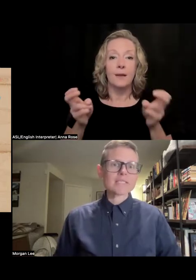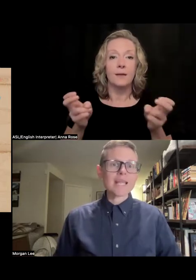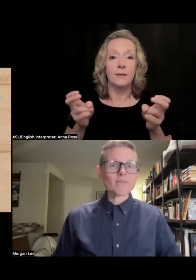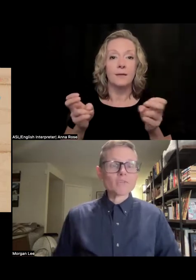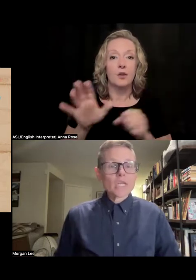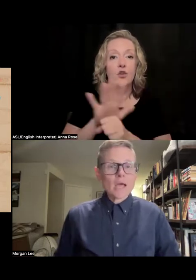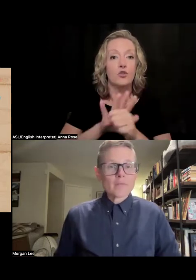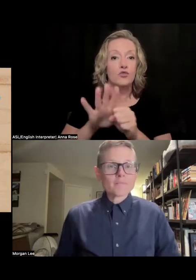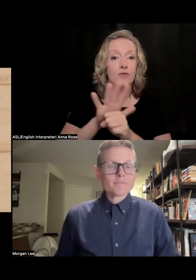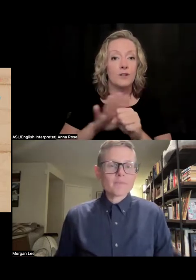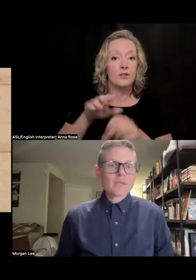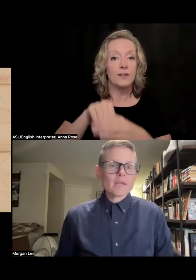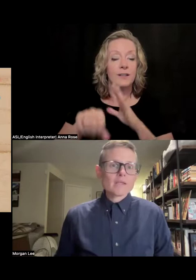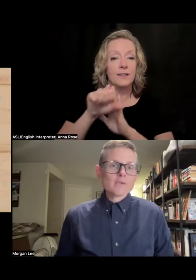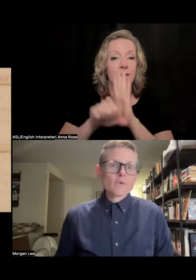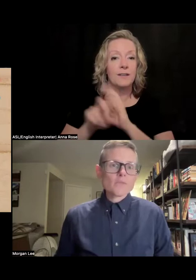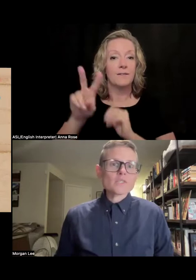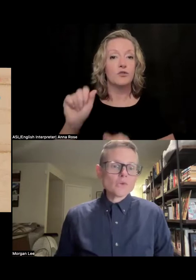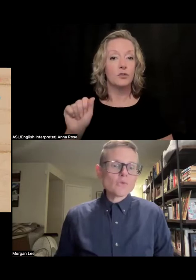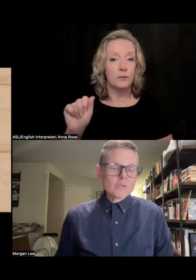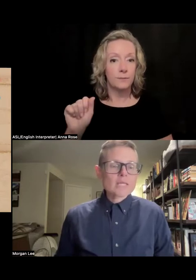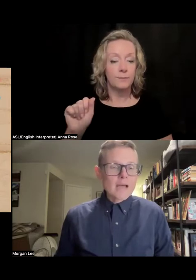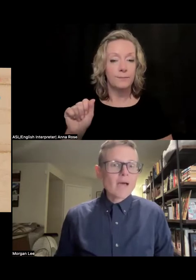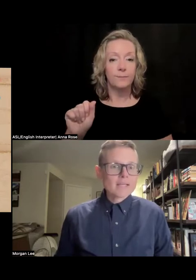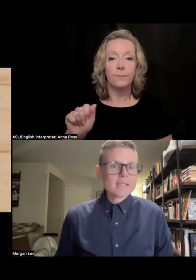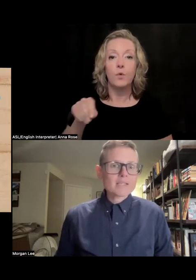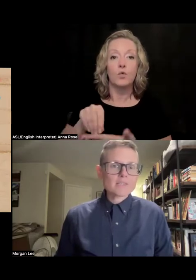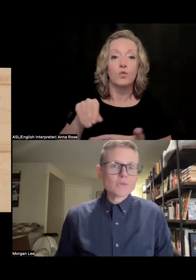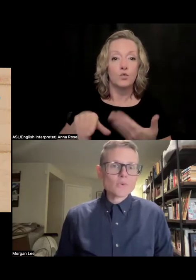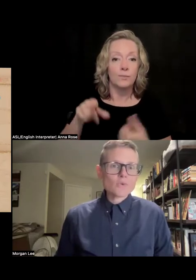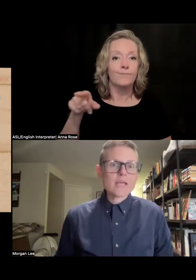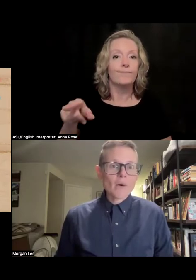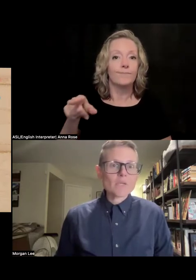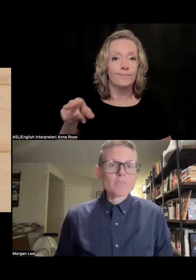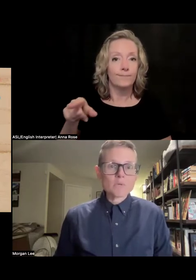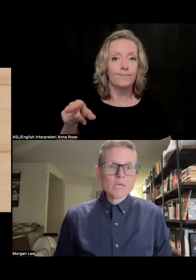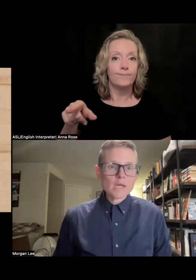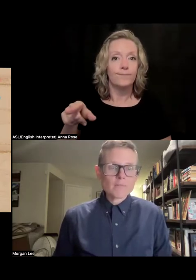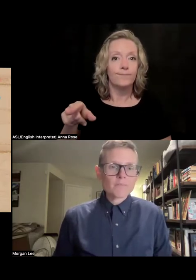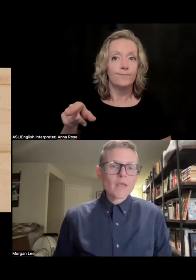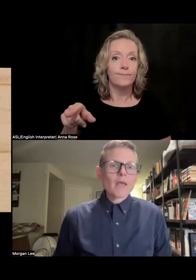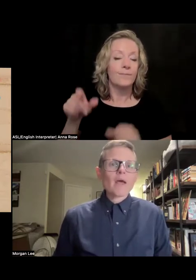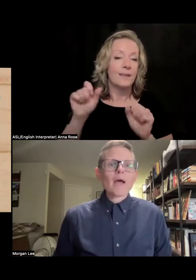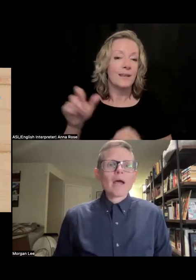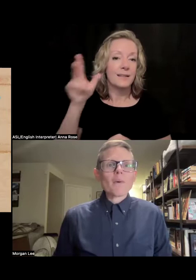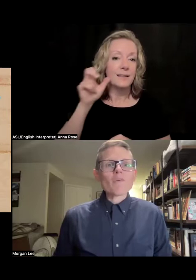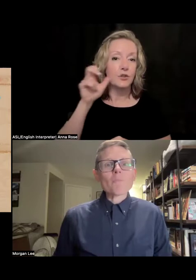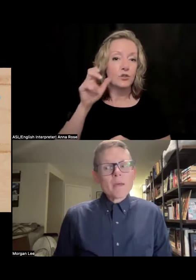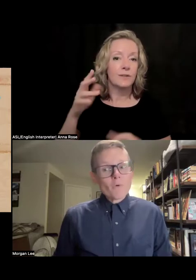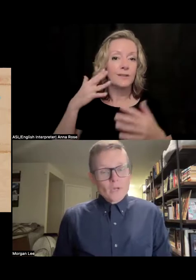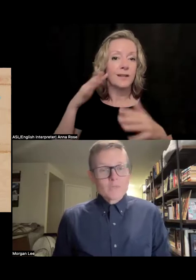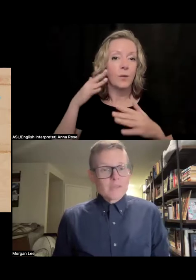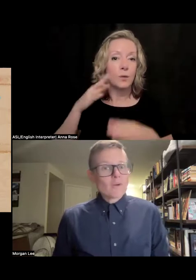in the state of Virginia. So the student does have access to sound and music.